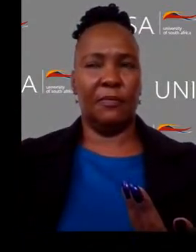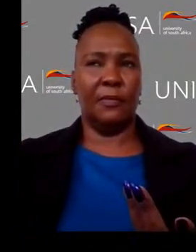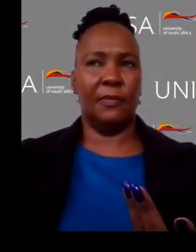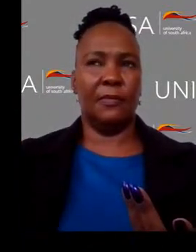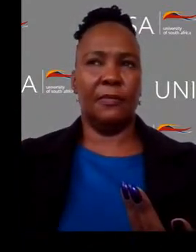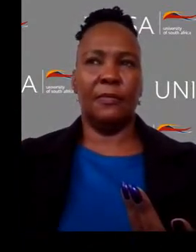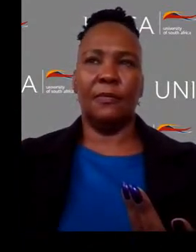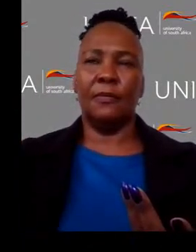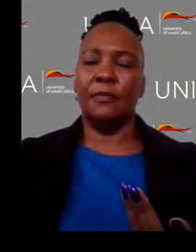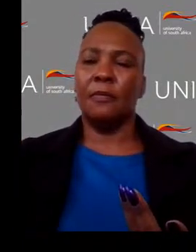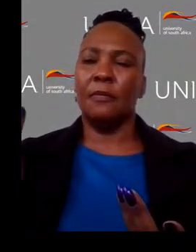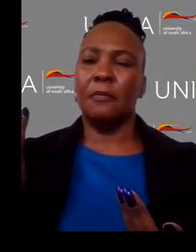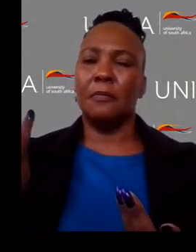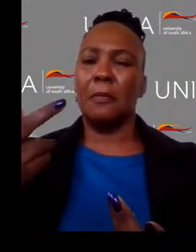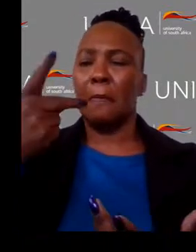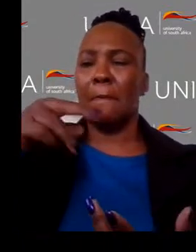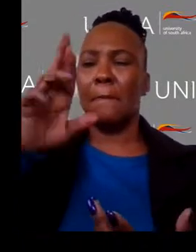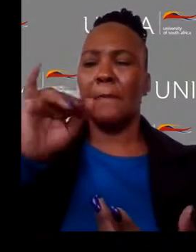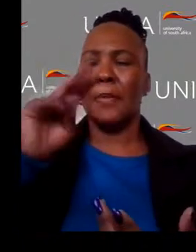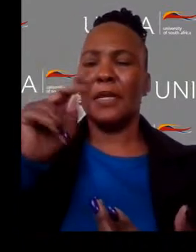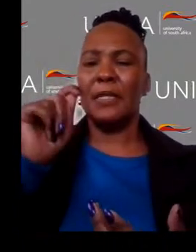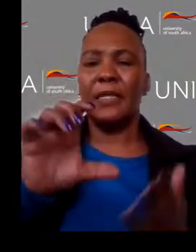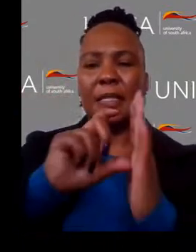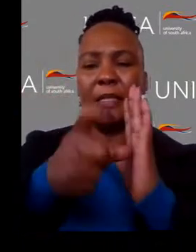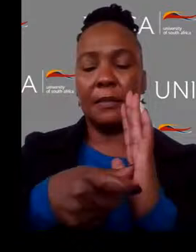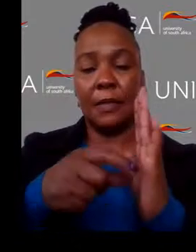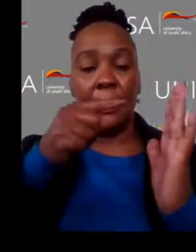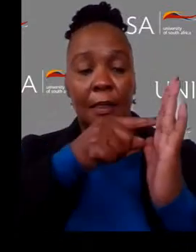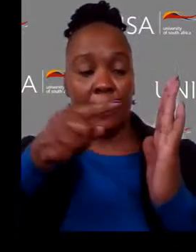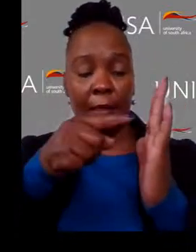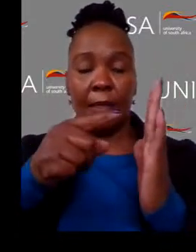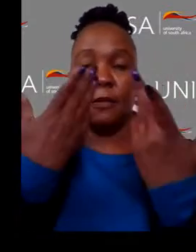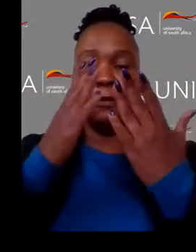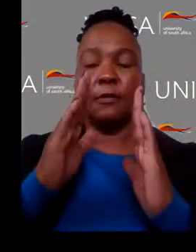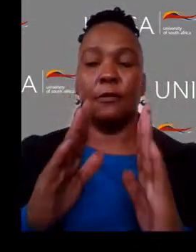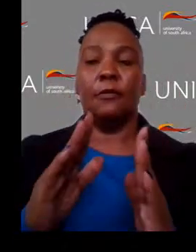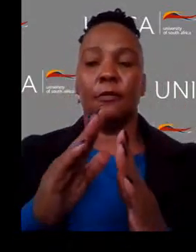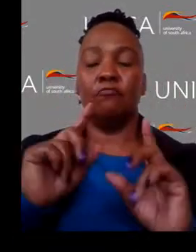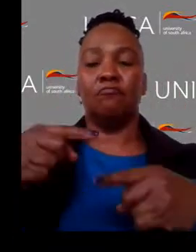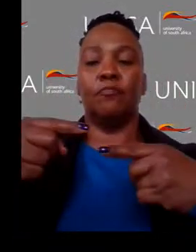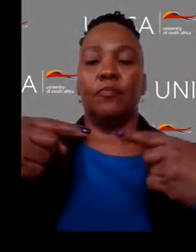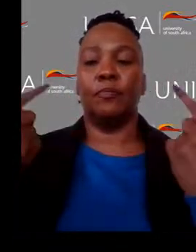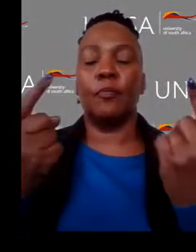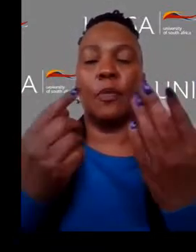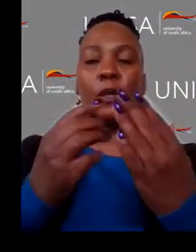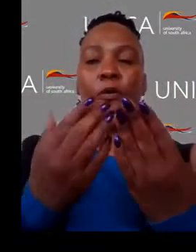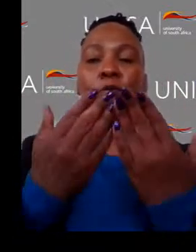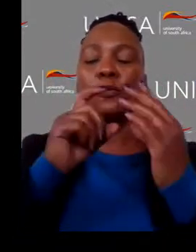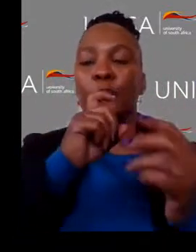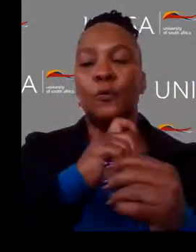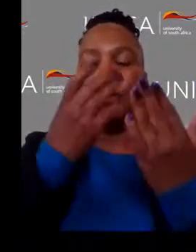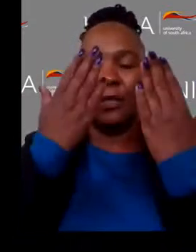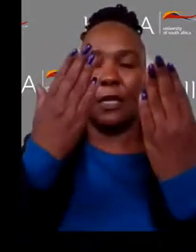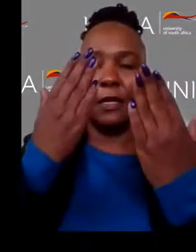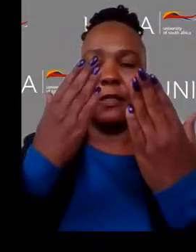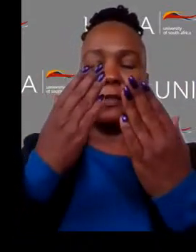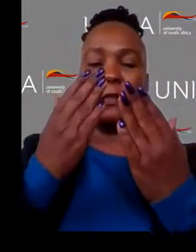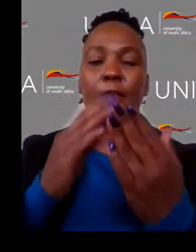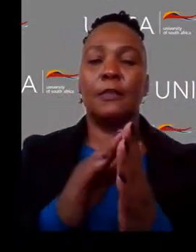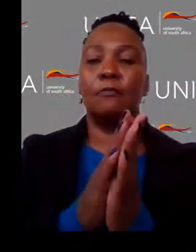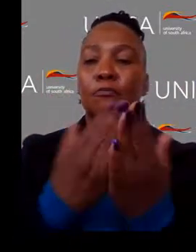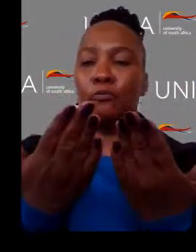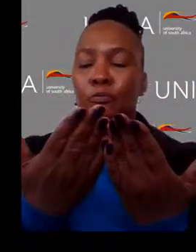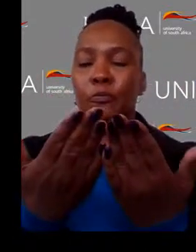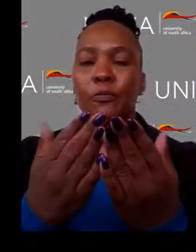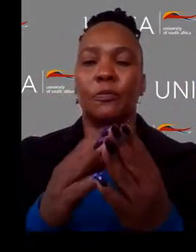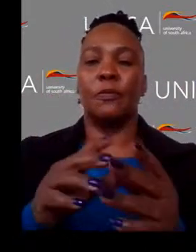what is print disability? These are students who are unable to study using printed material. This